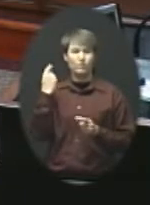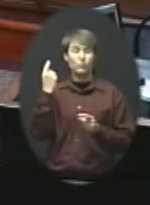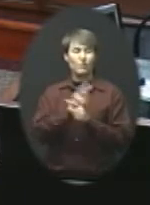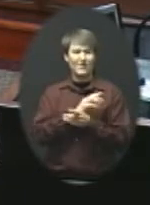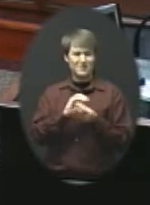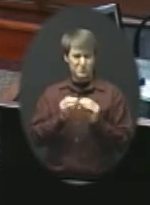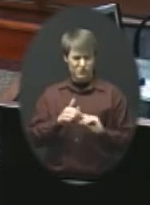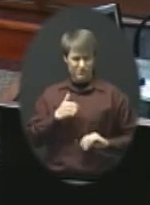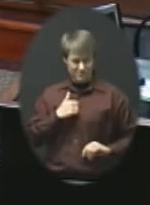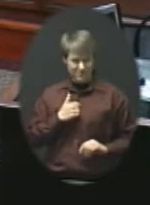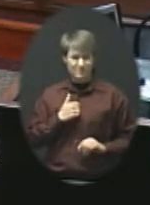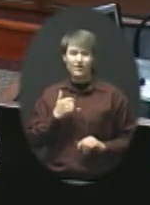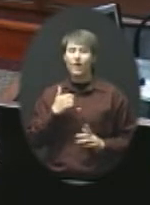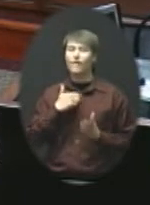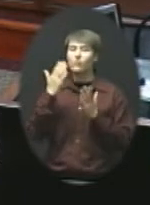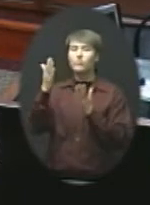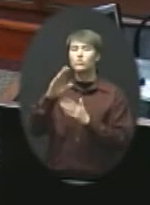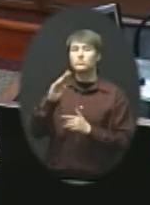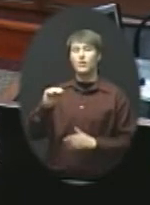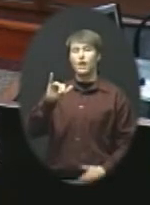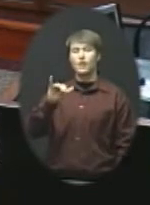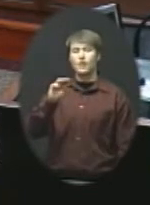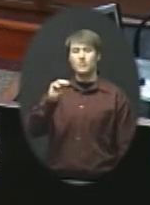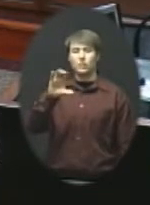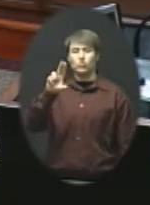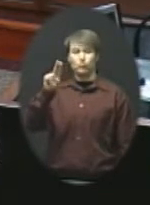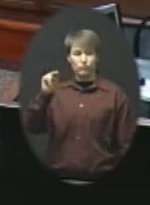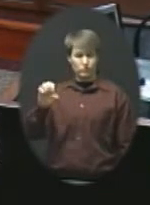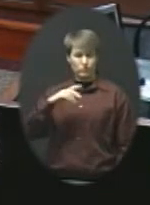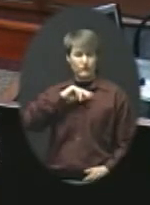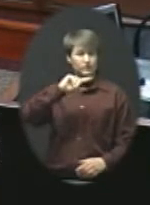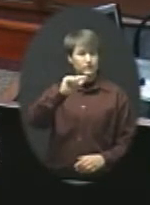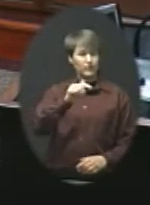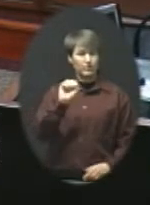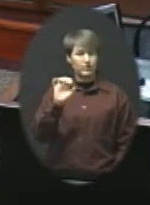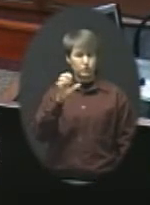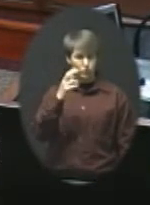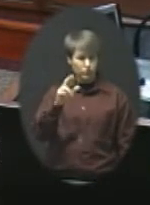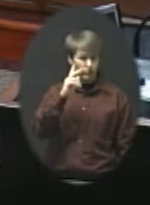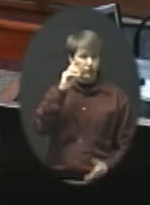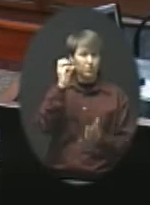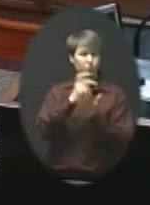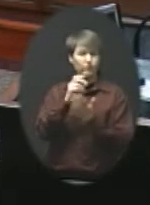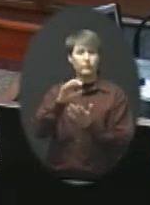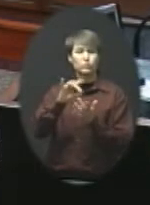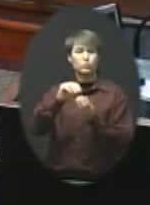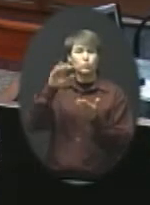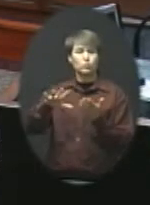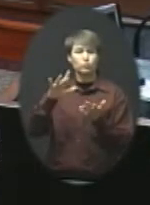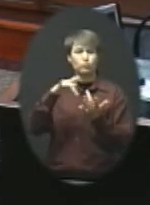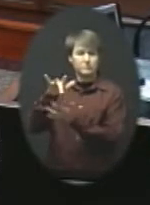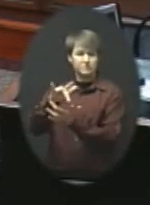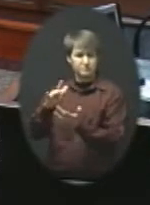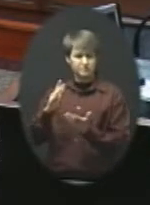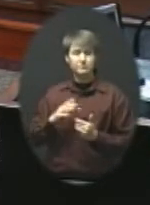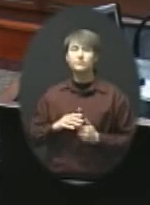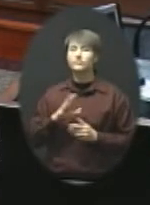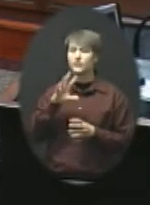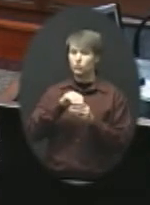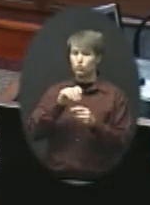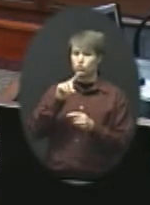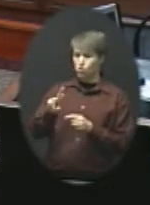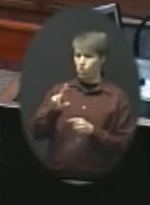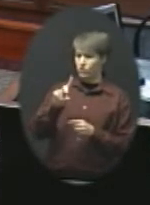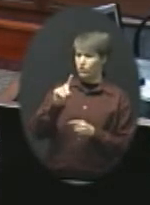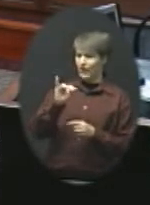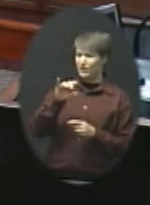number, I have a motion by Mr. McCune and a second by Mr. Scheer for approval of student trips, including Dr.